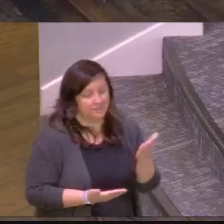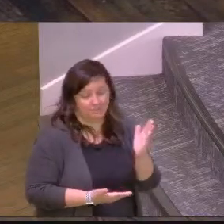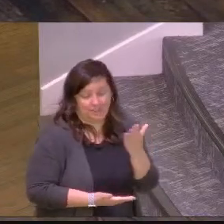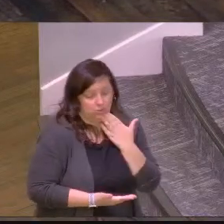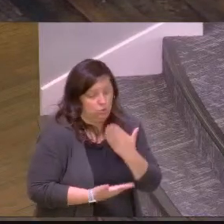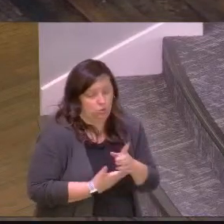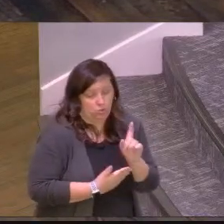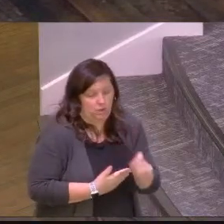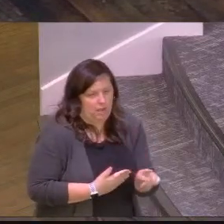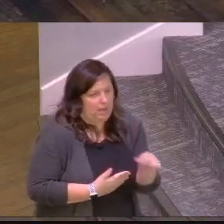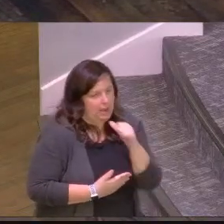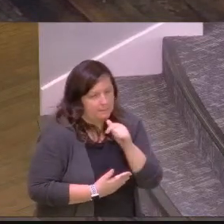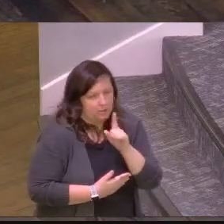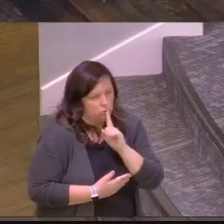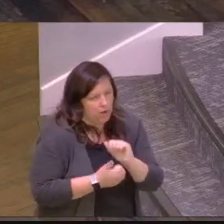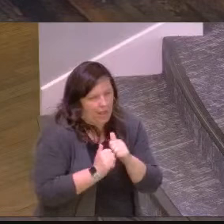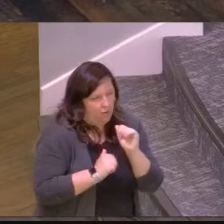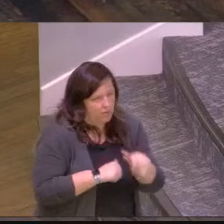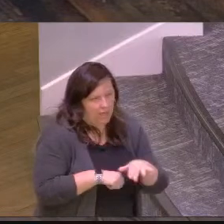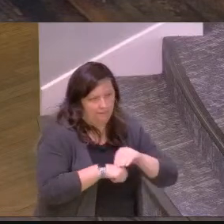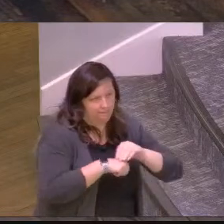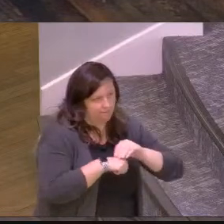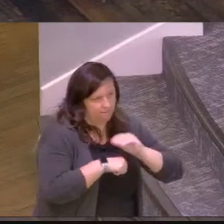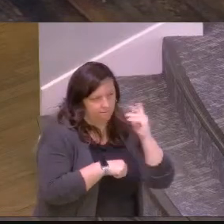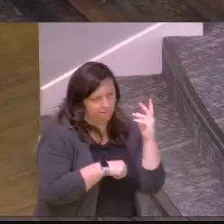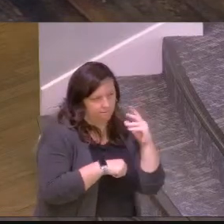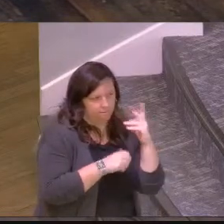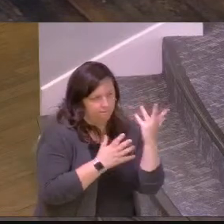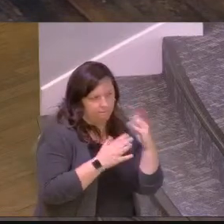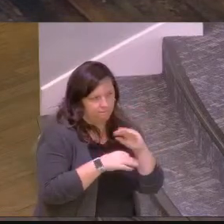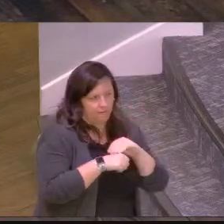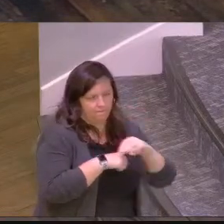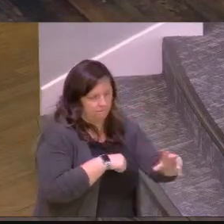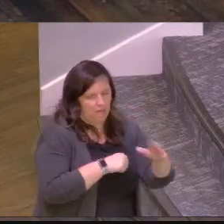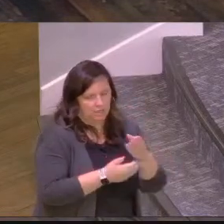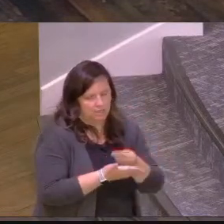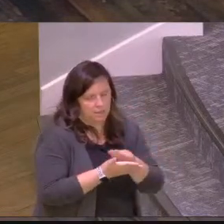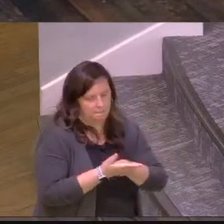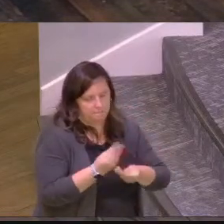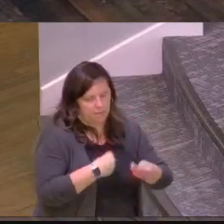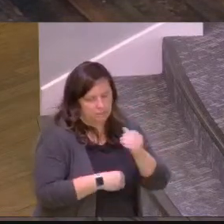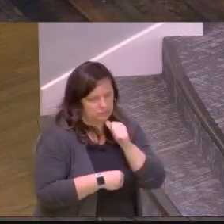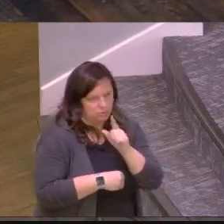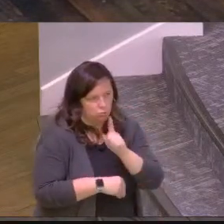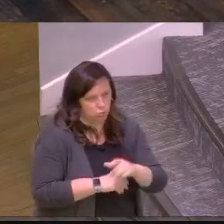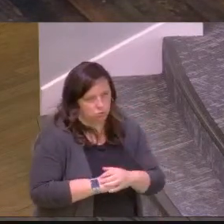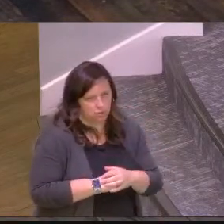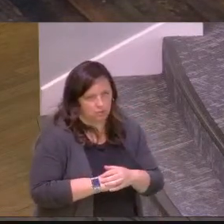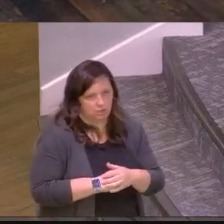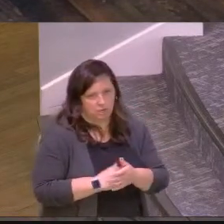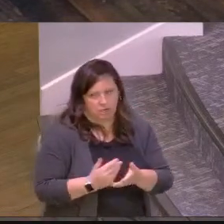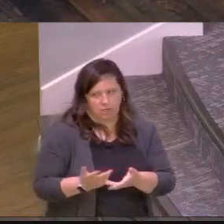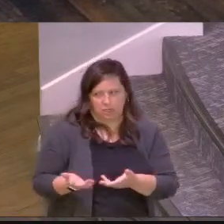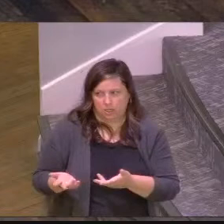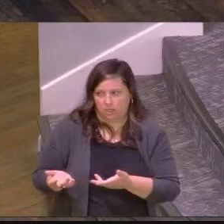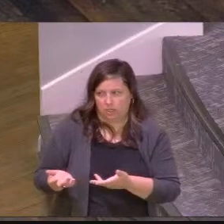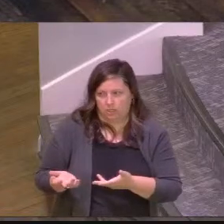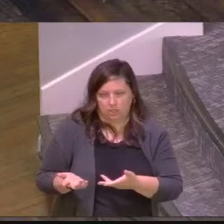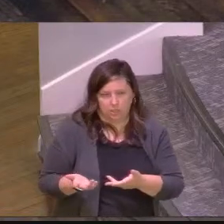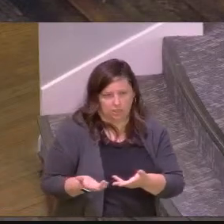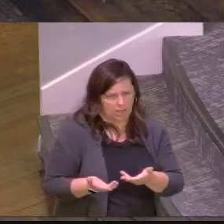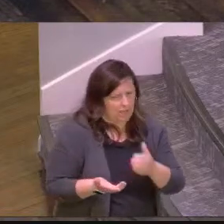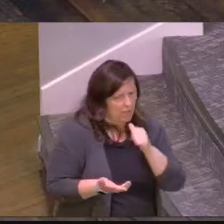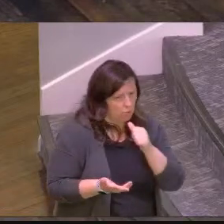don't know how that necessarily has a budget implication. I don't think there's any contracted services or